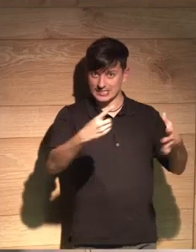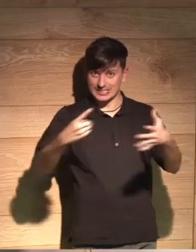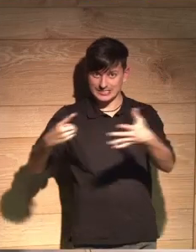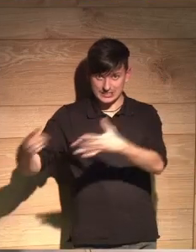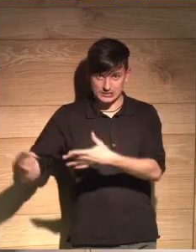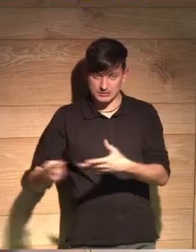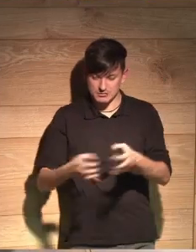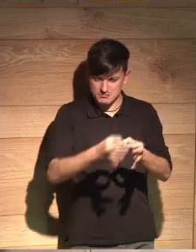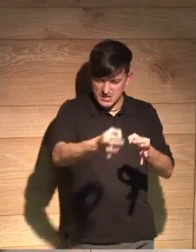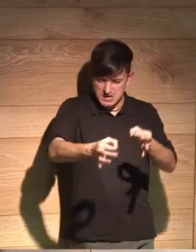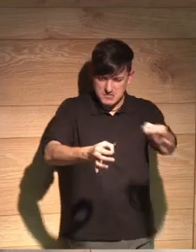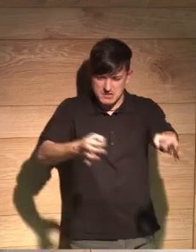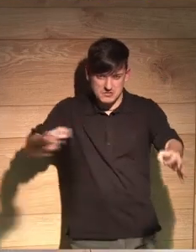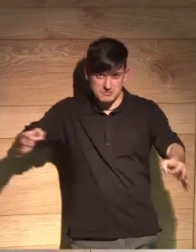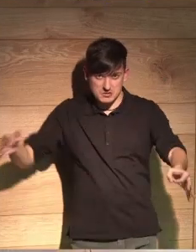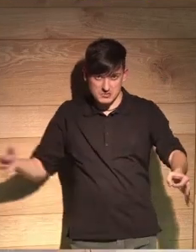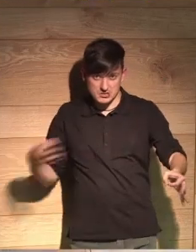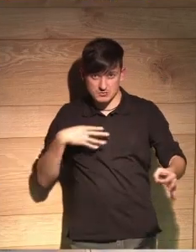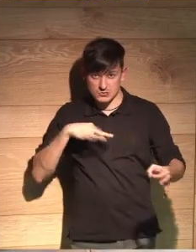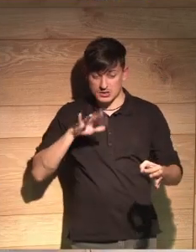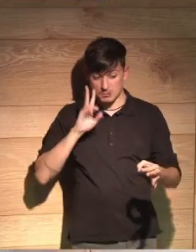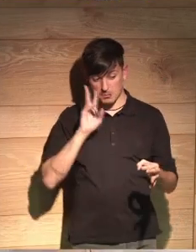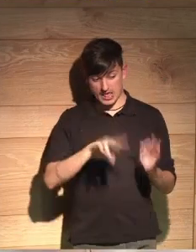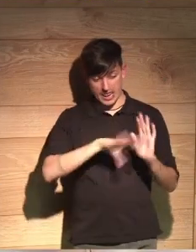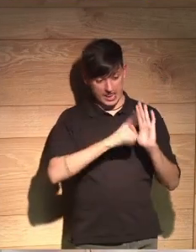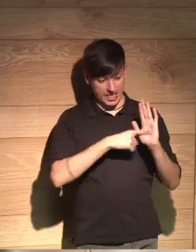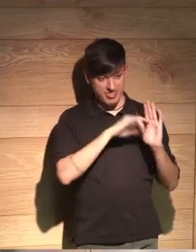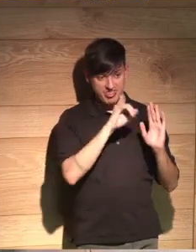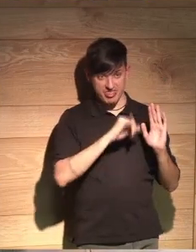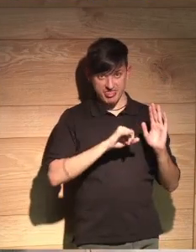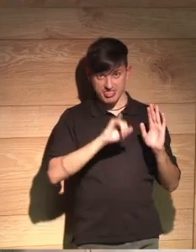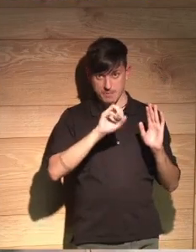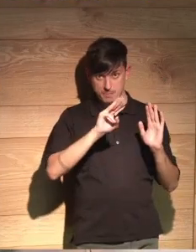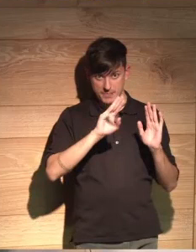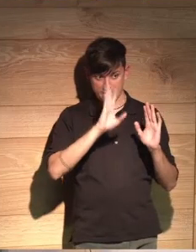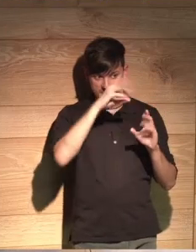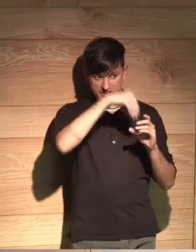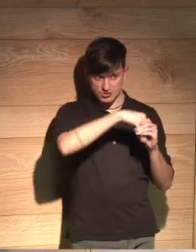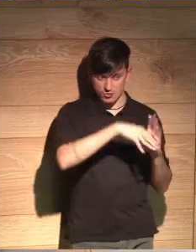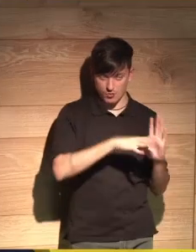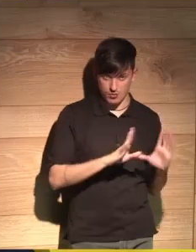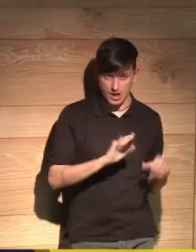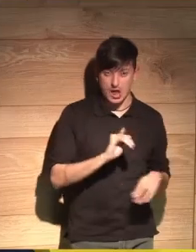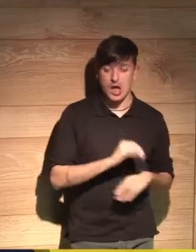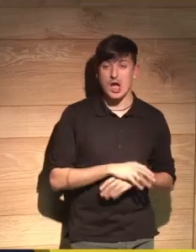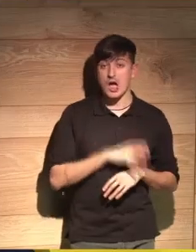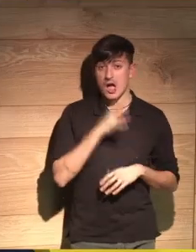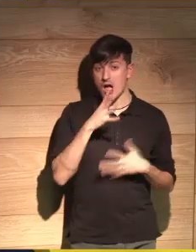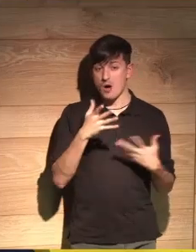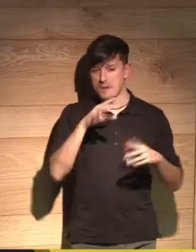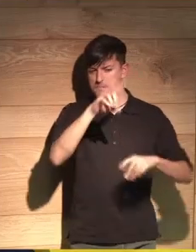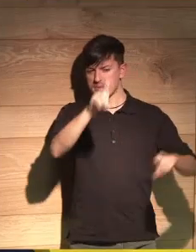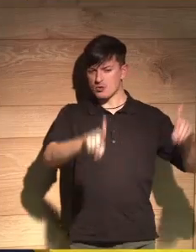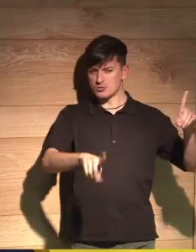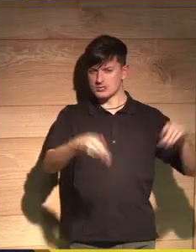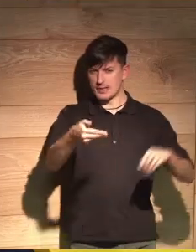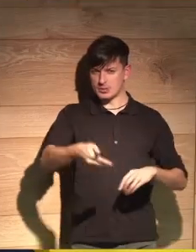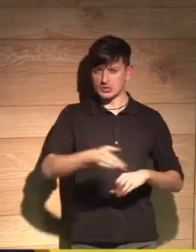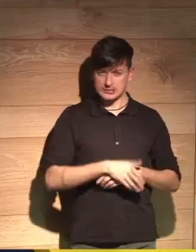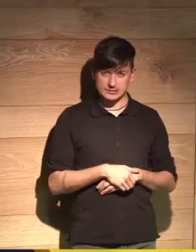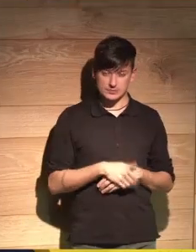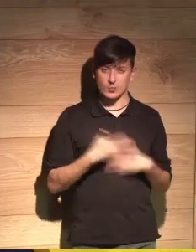that is a small city, etc. This fractal structure can be seen in the zip law. Both things say more or less the same, but now